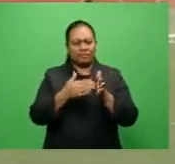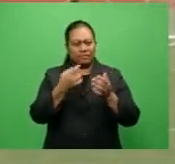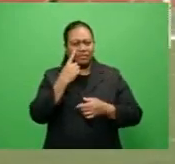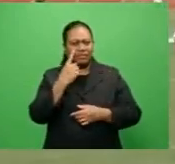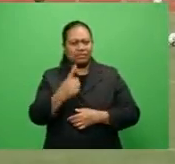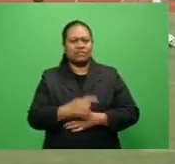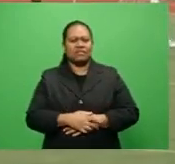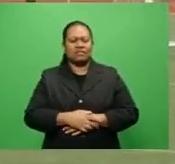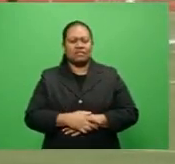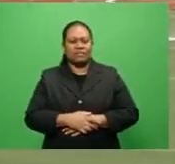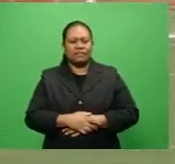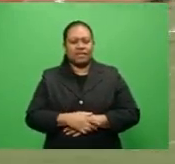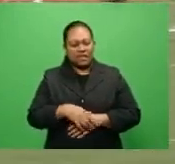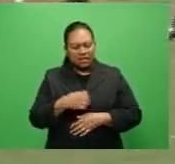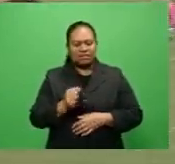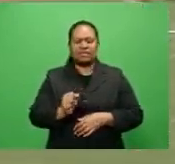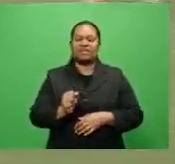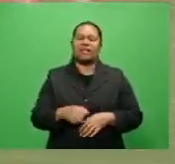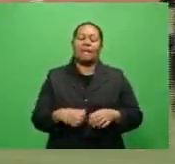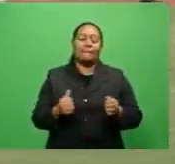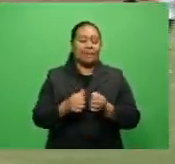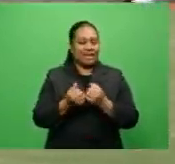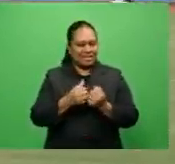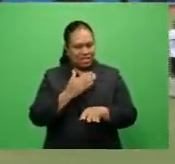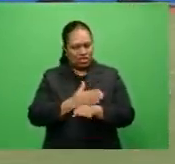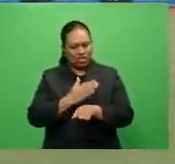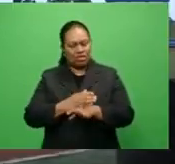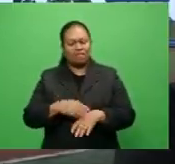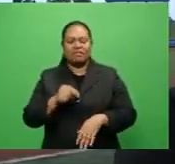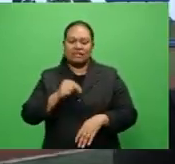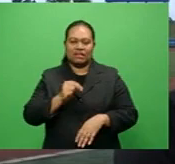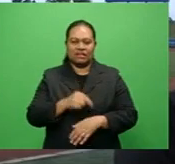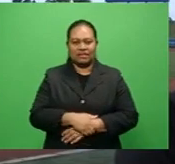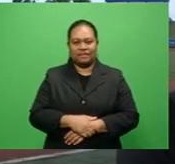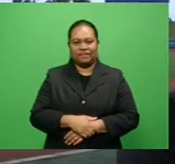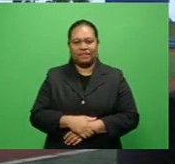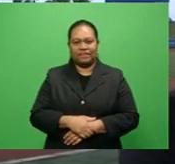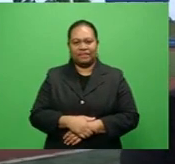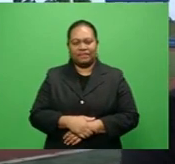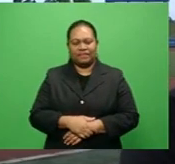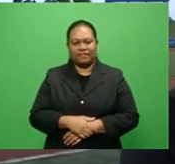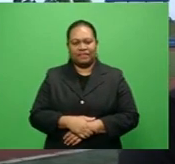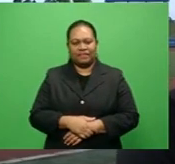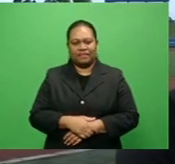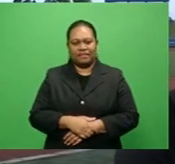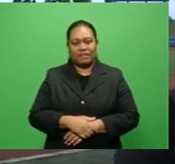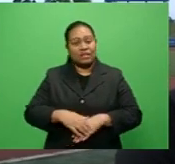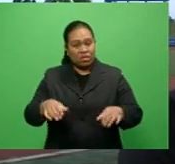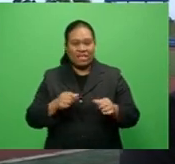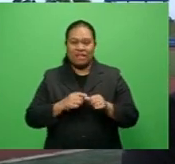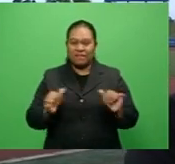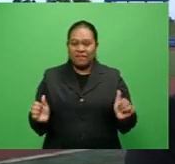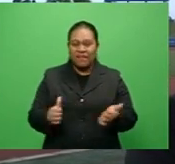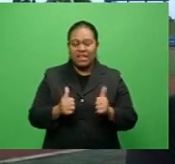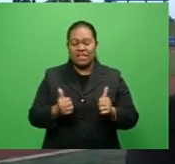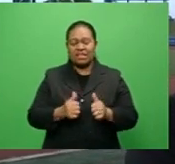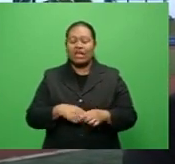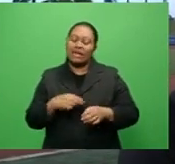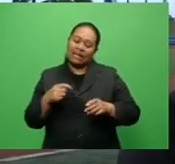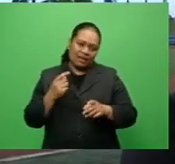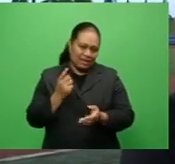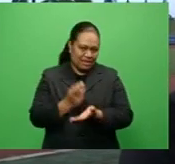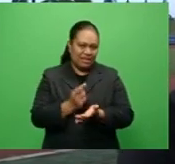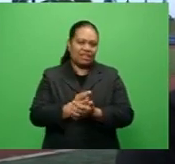the Men in Black still have a lot of work to do on their finishing. The team played well. It's just, like I said, finishing. I think we have to really work hard.